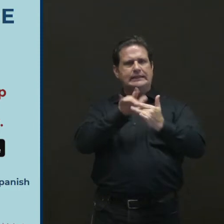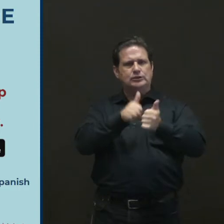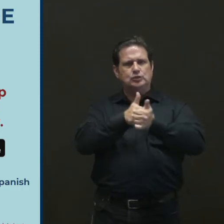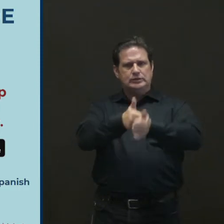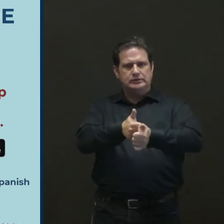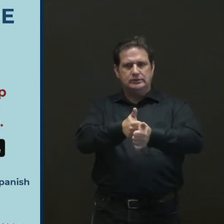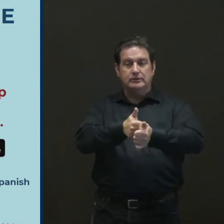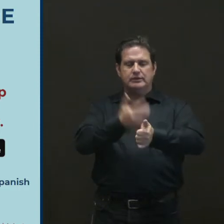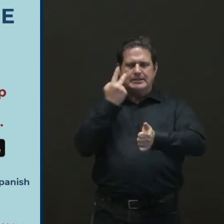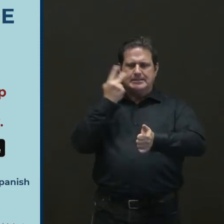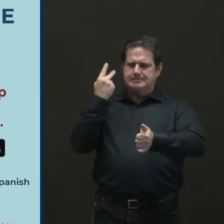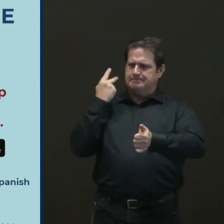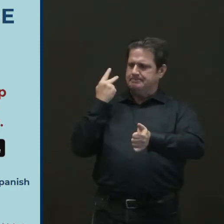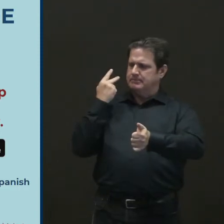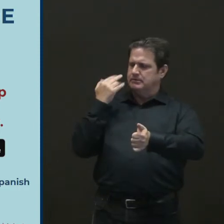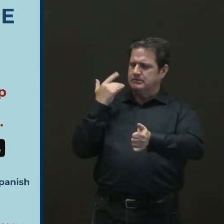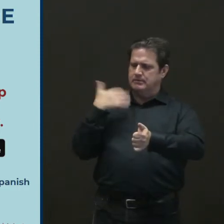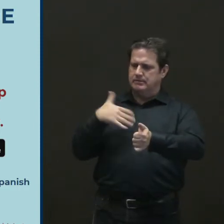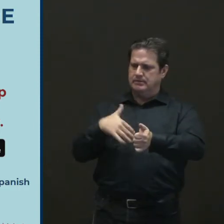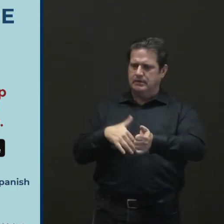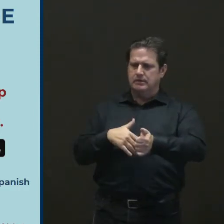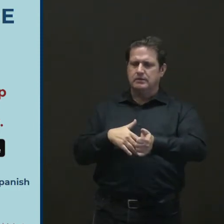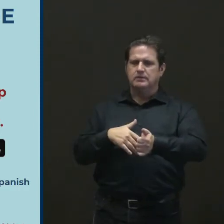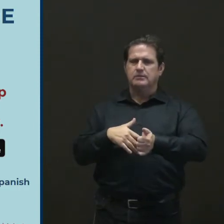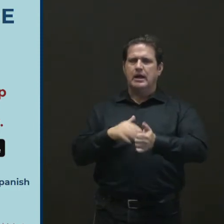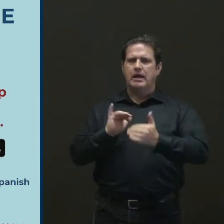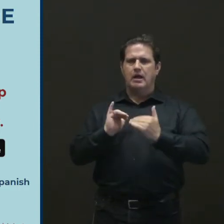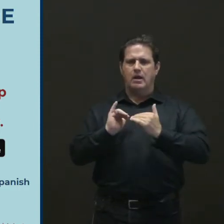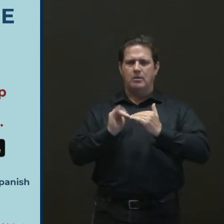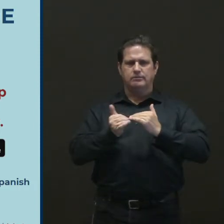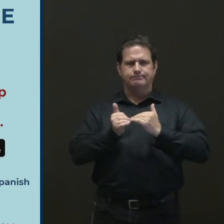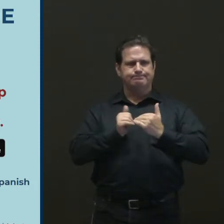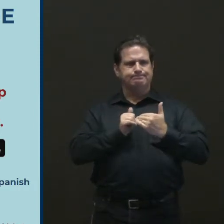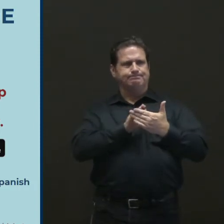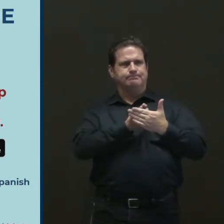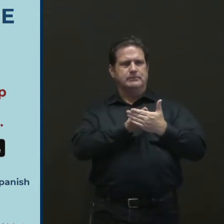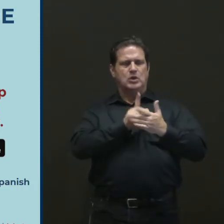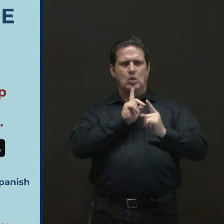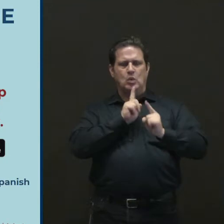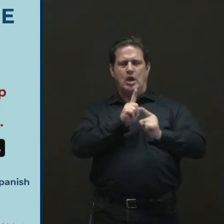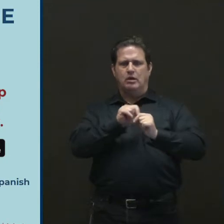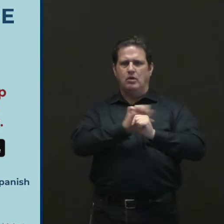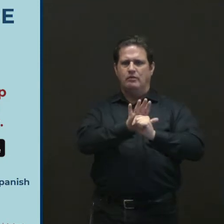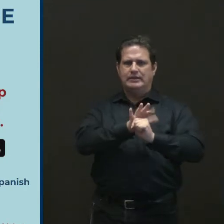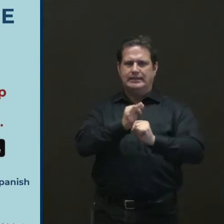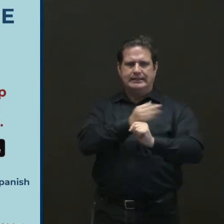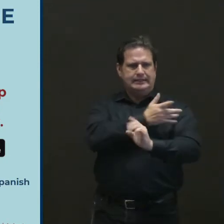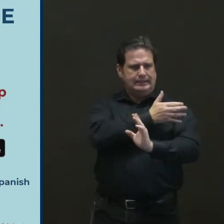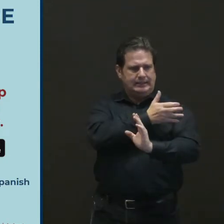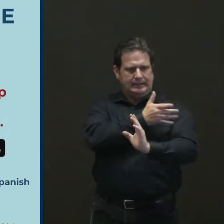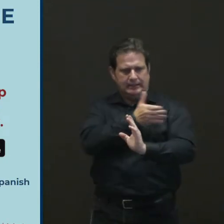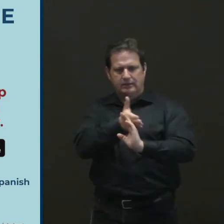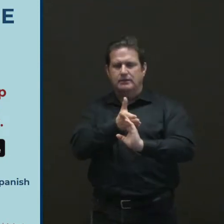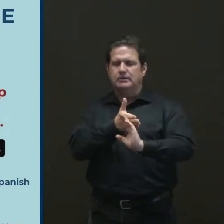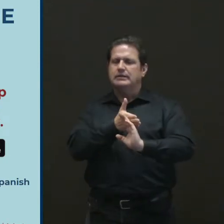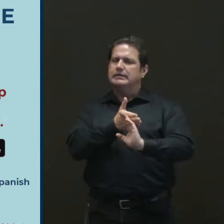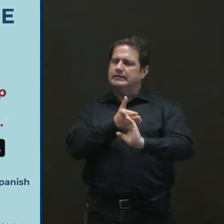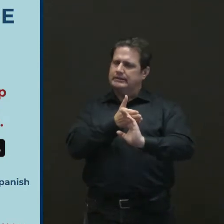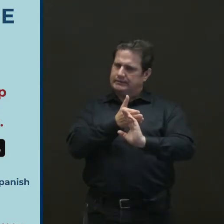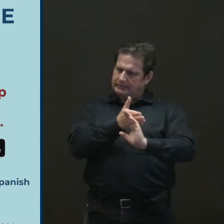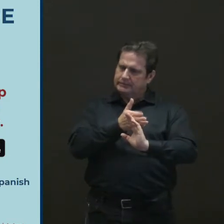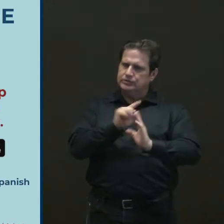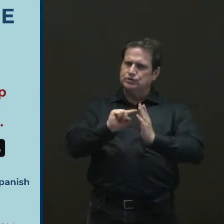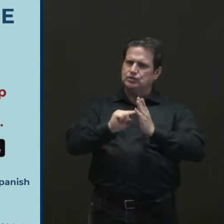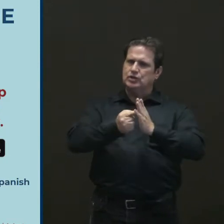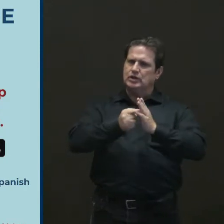If you think back with respect to the way we've approached and responded to COVID-19, as COVID-19 started